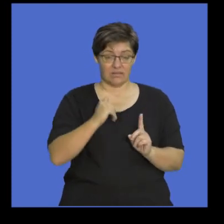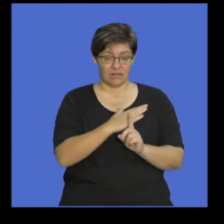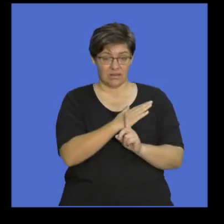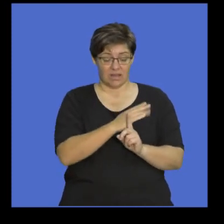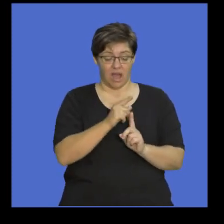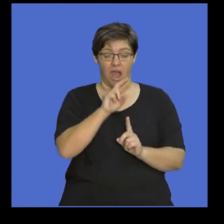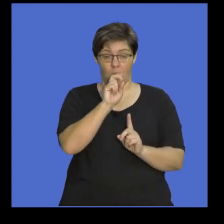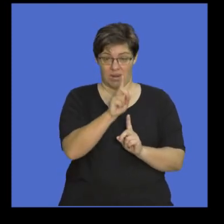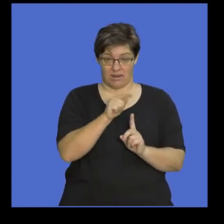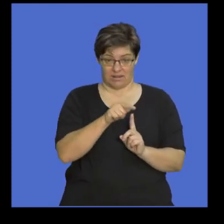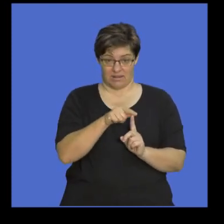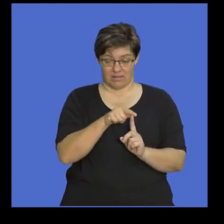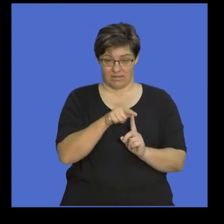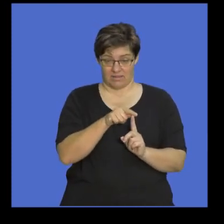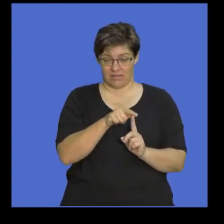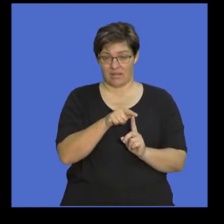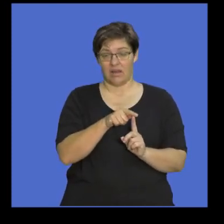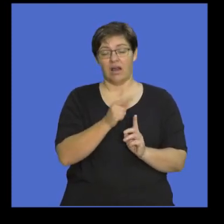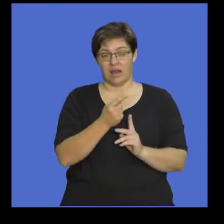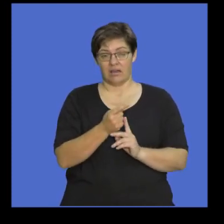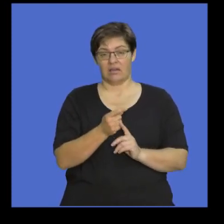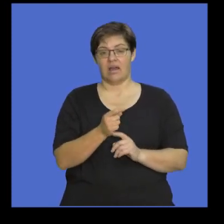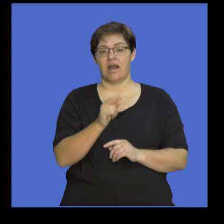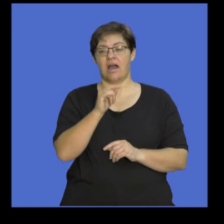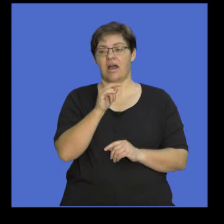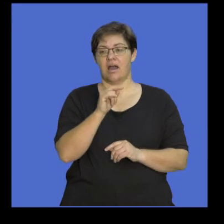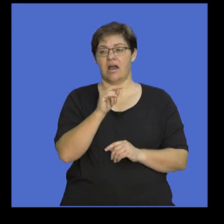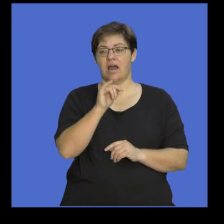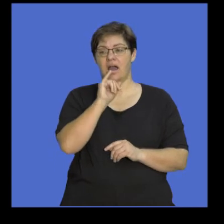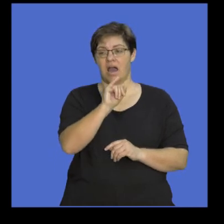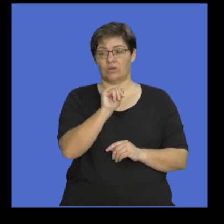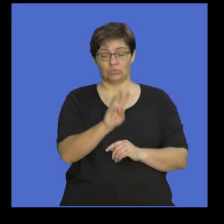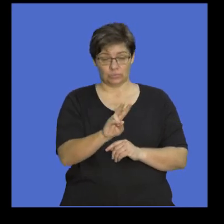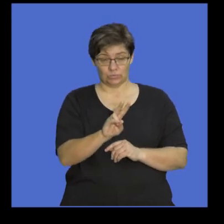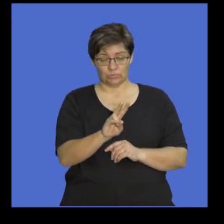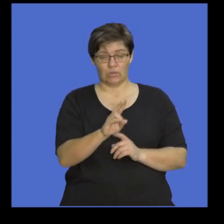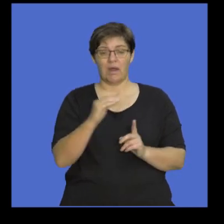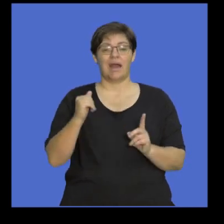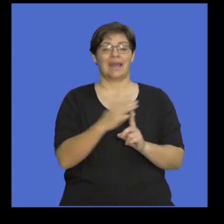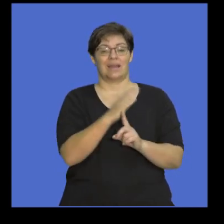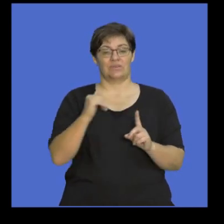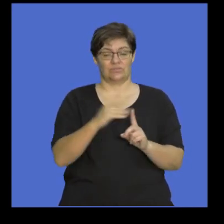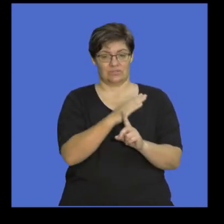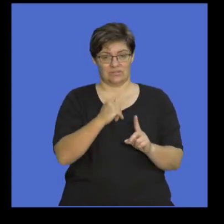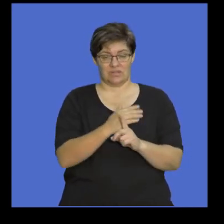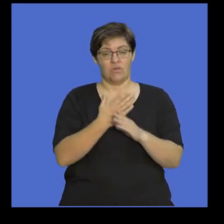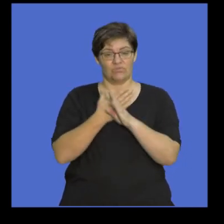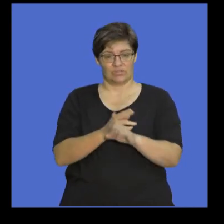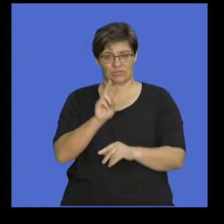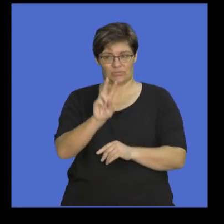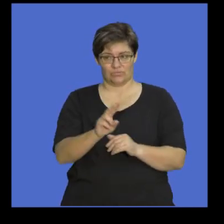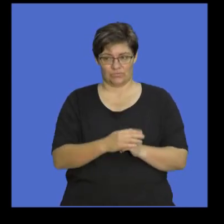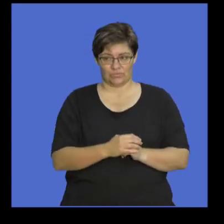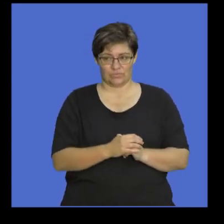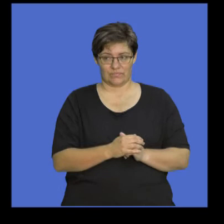current through R1 for argument's sake. And then when we talk about I2, it's actually the current that passes through